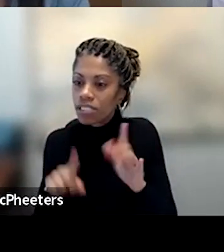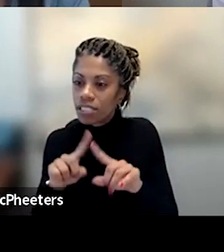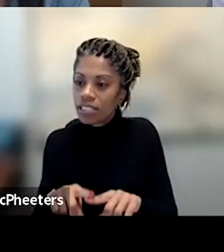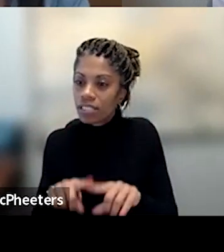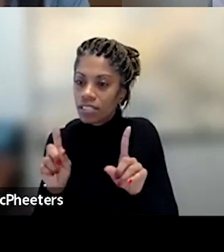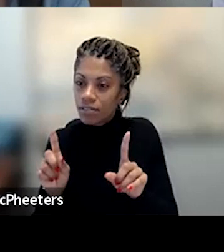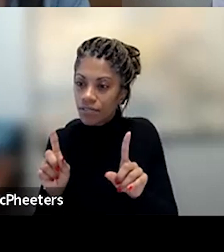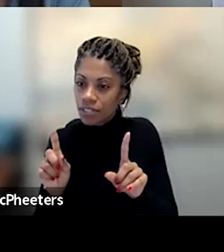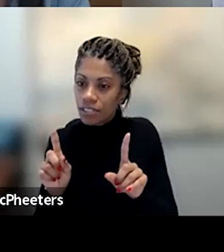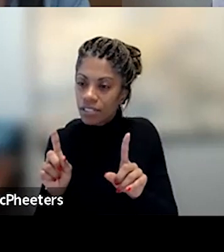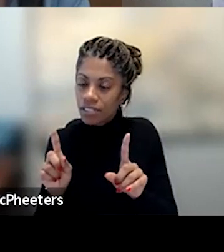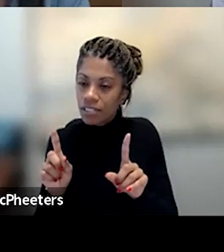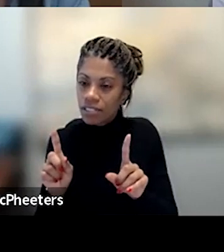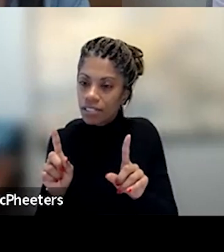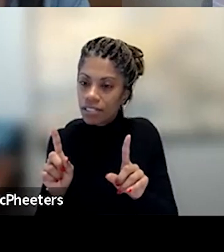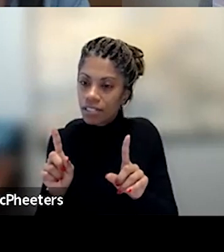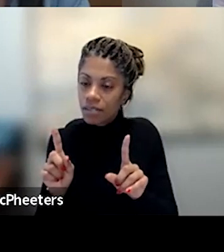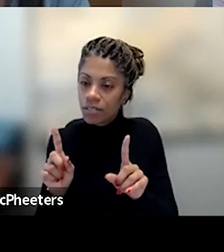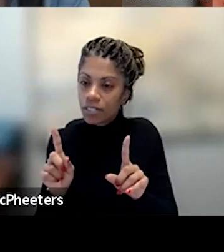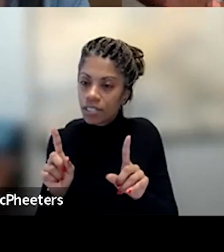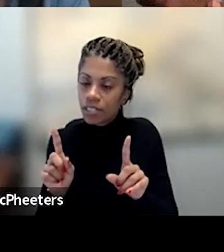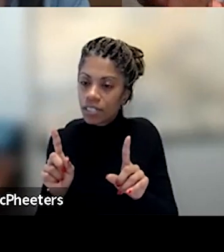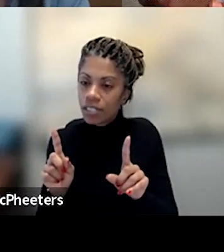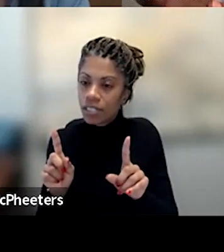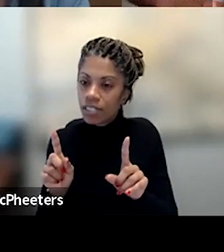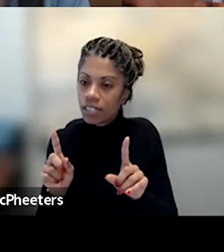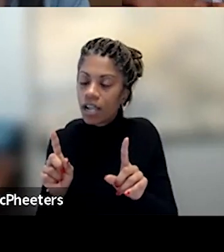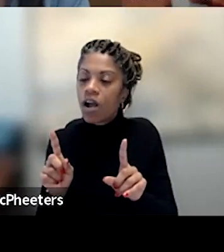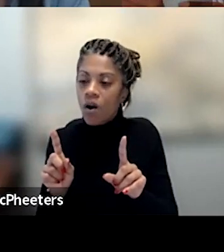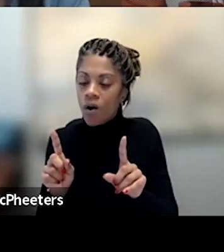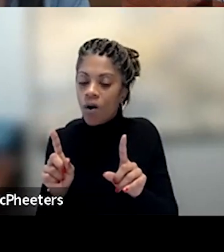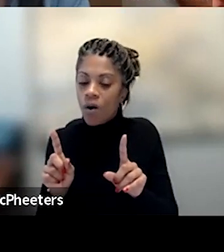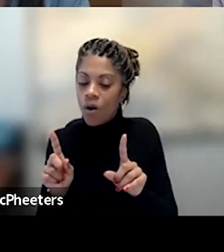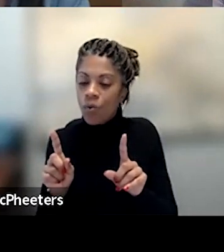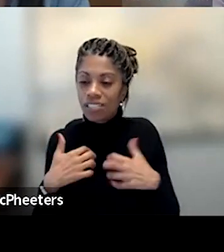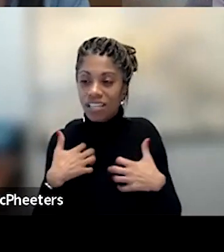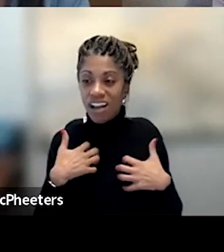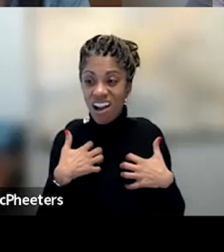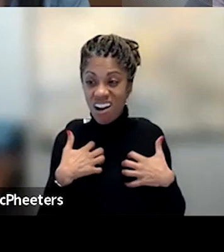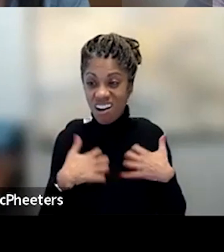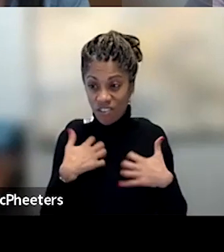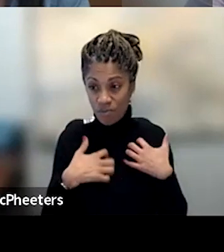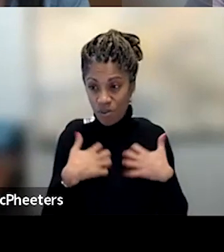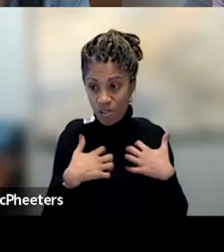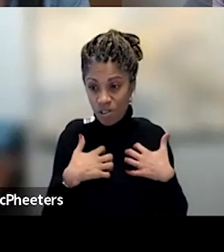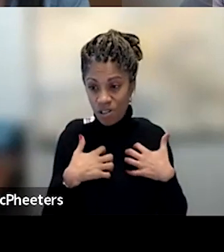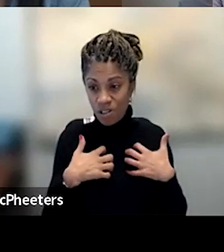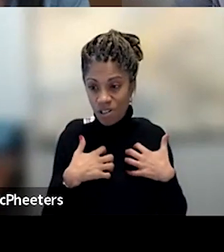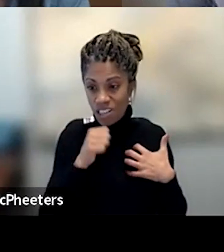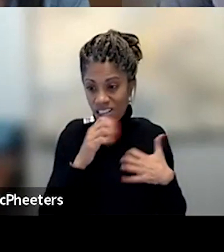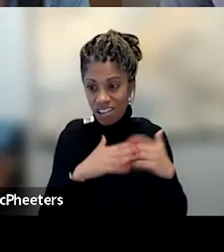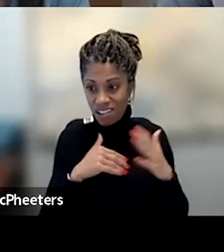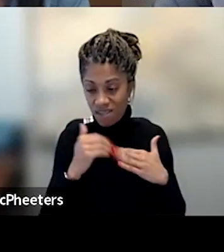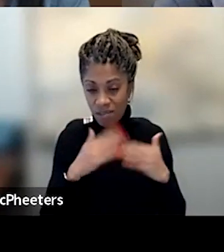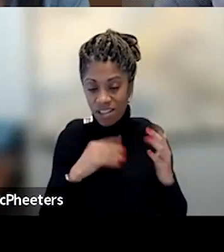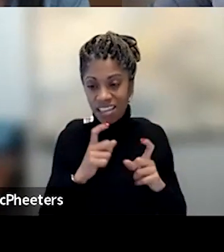being uncomfortable and giving grace compared to coddling white guilt? Yeah, that's such a great question,